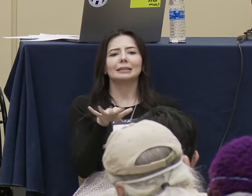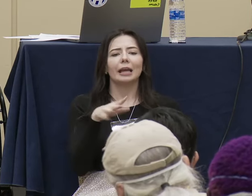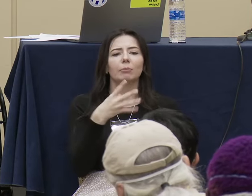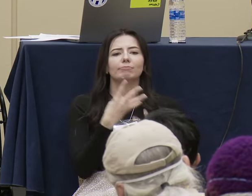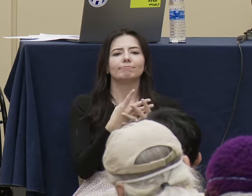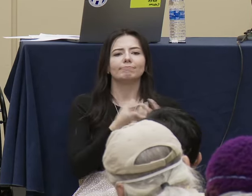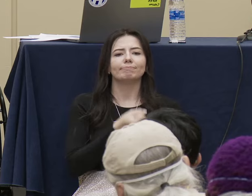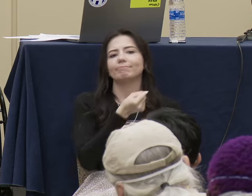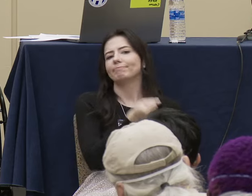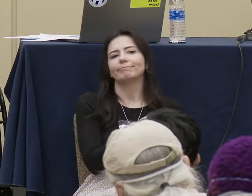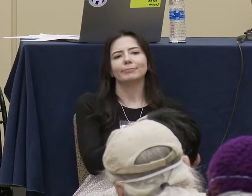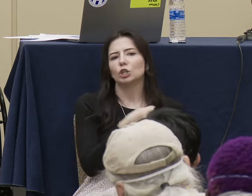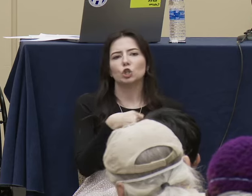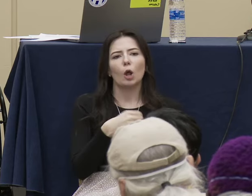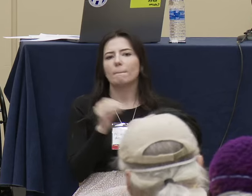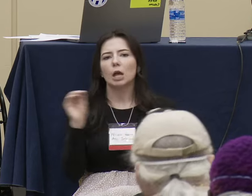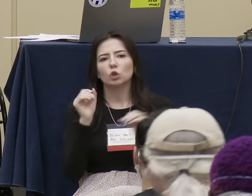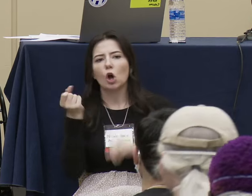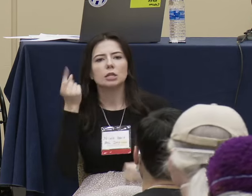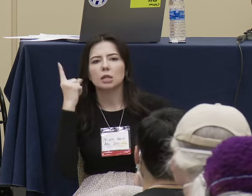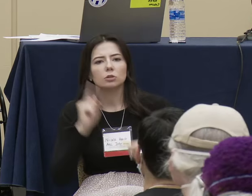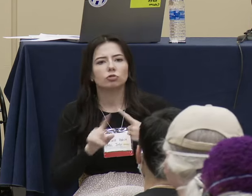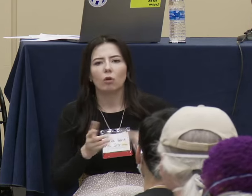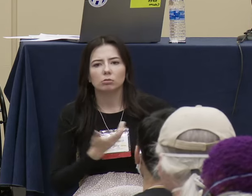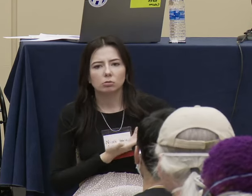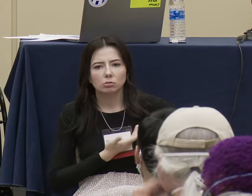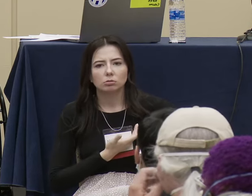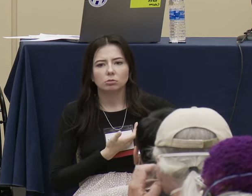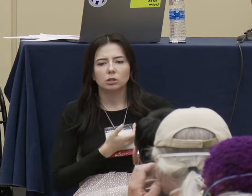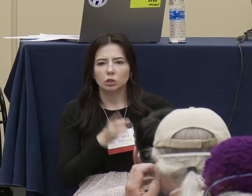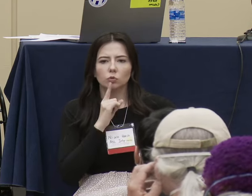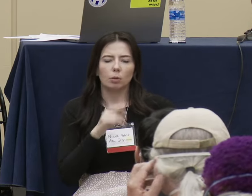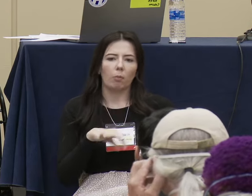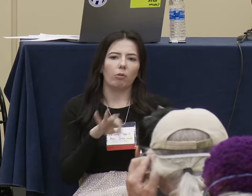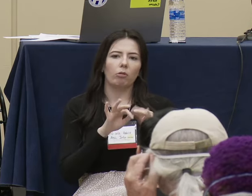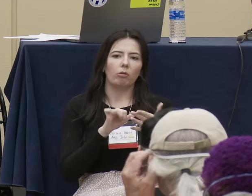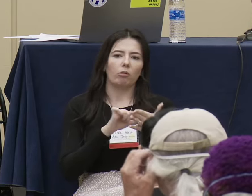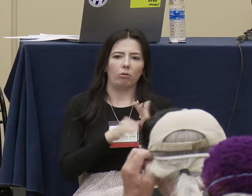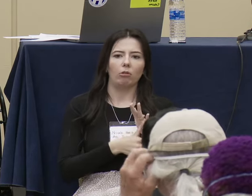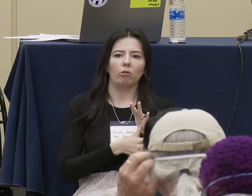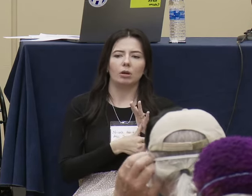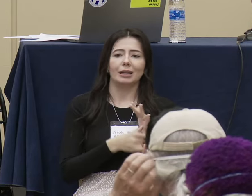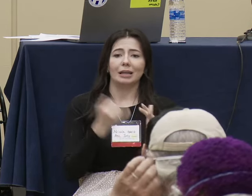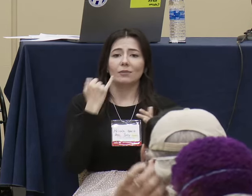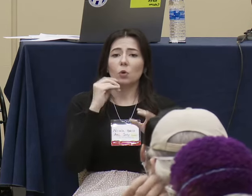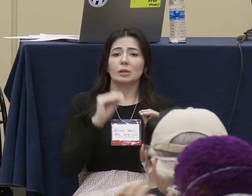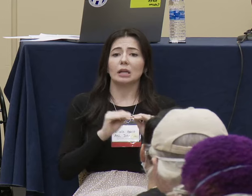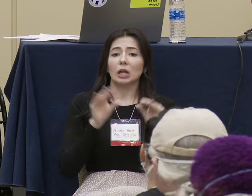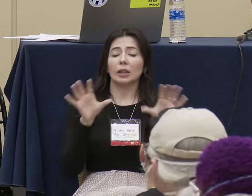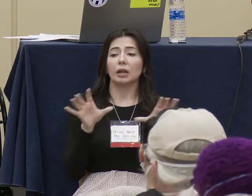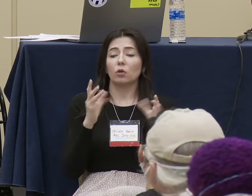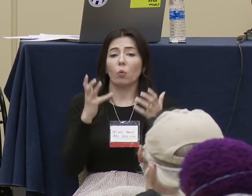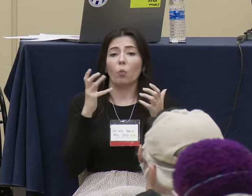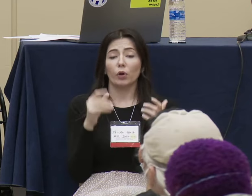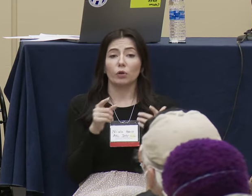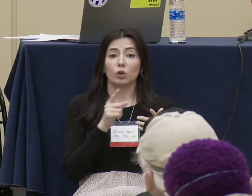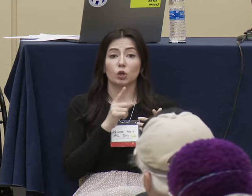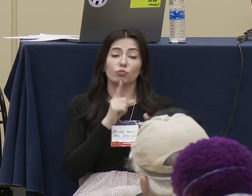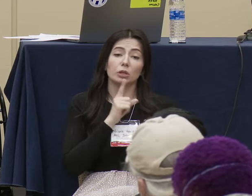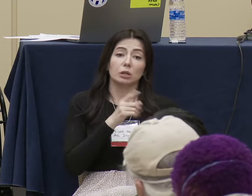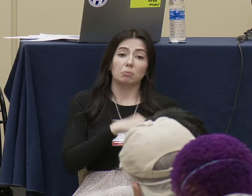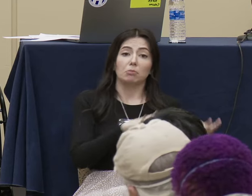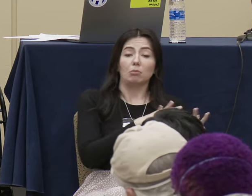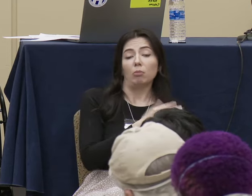to us whatsoever. And I think that that's really, if it wasn't clear, like one of the deep kind of lessons